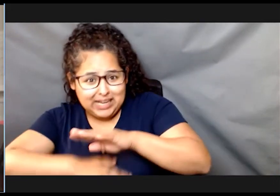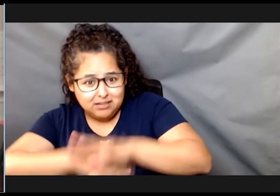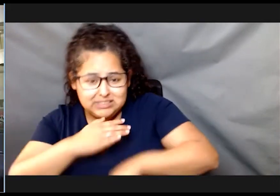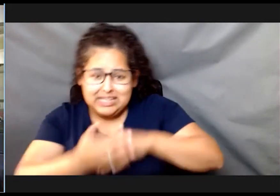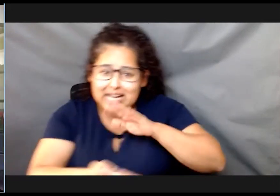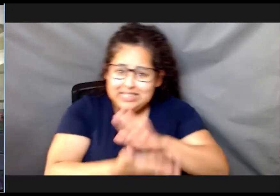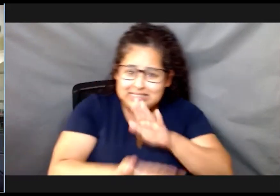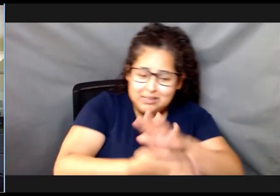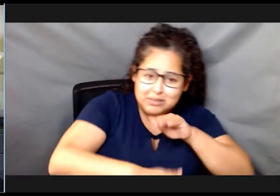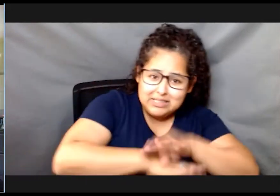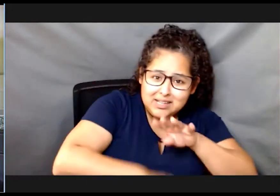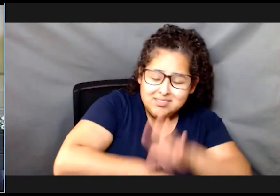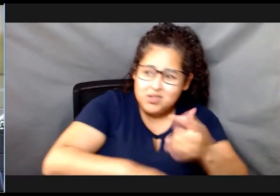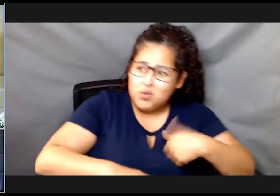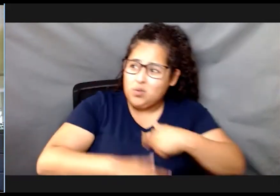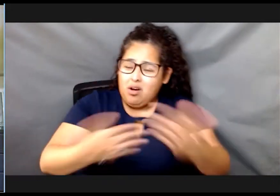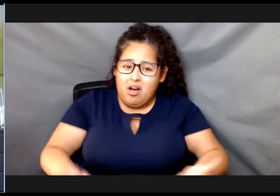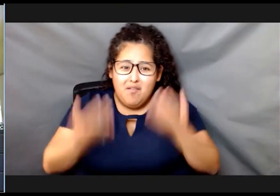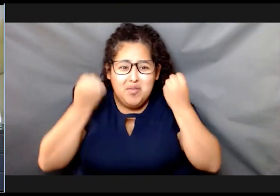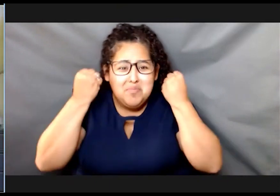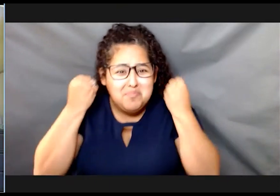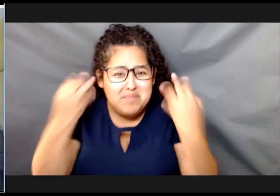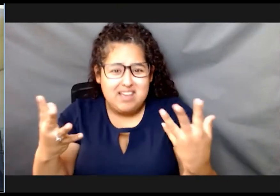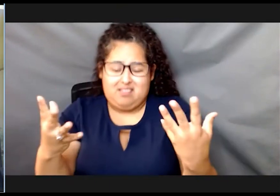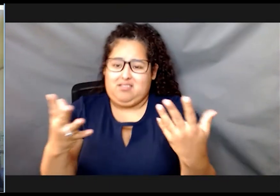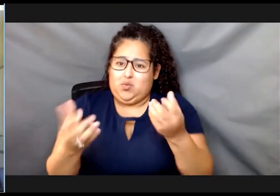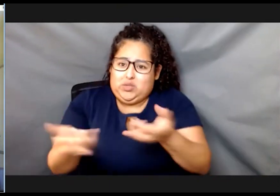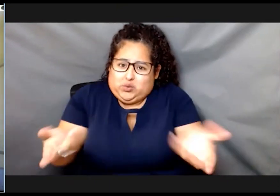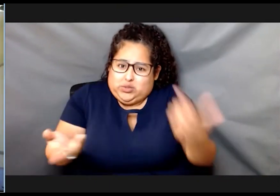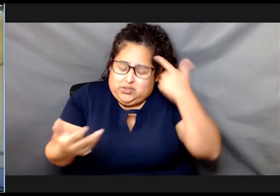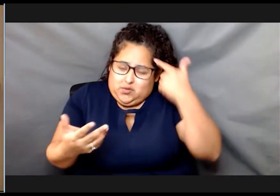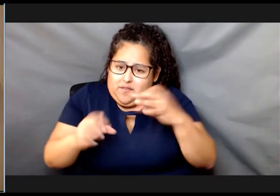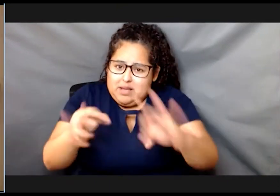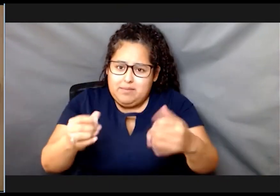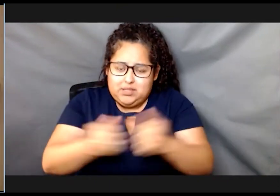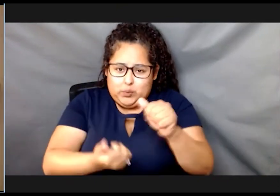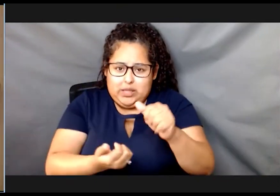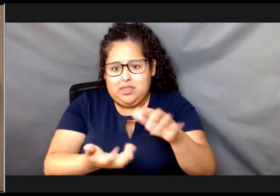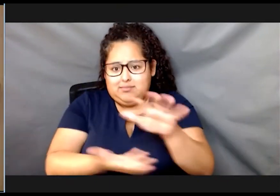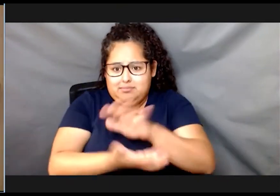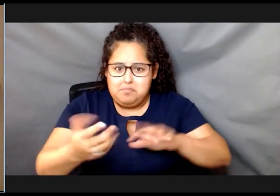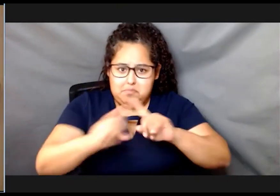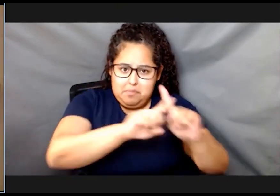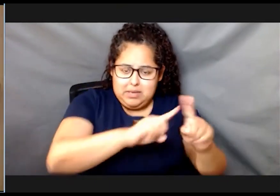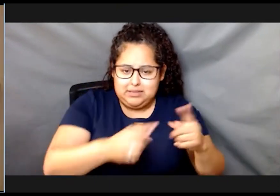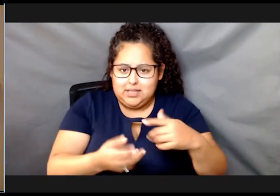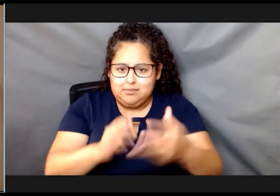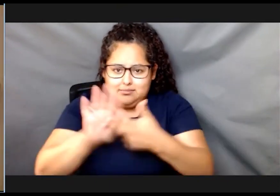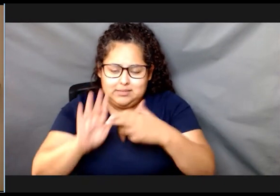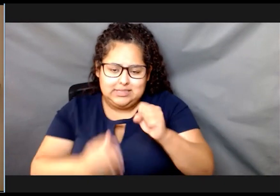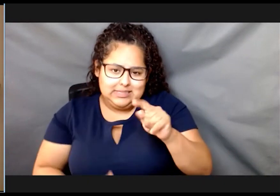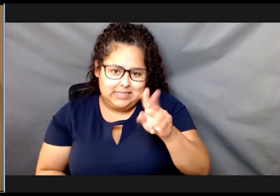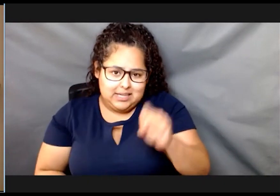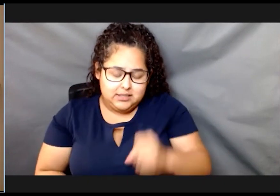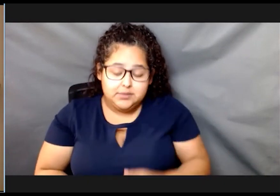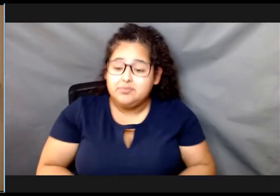or come from families who are from mixed status. Just like today, I came in and I let them know that I'm very sick and I've been dealing with it